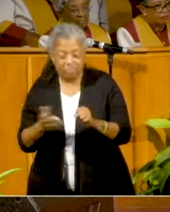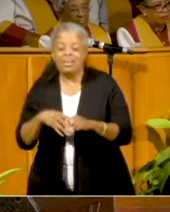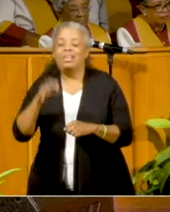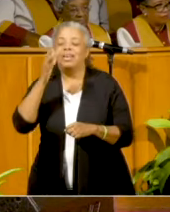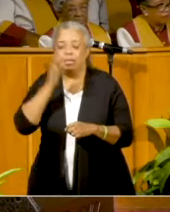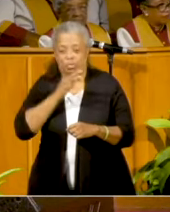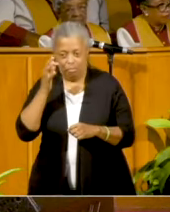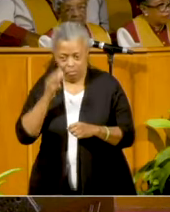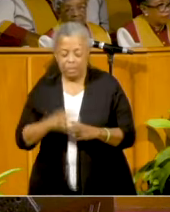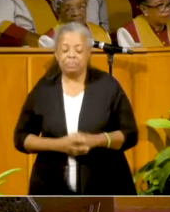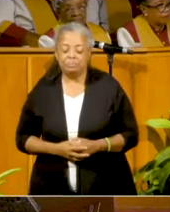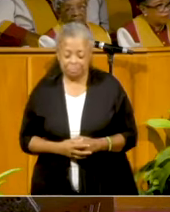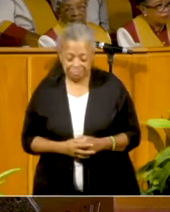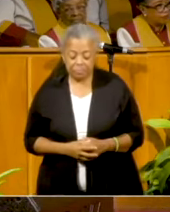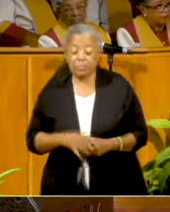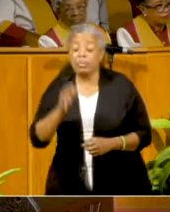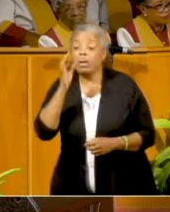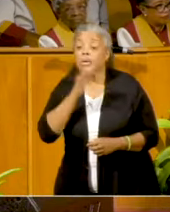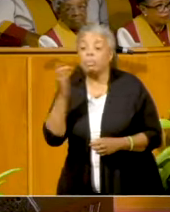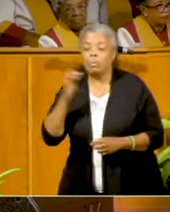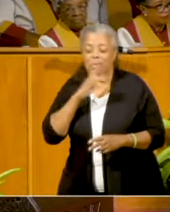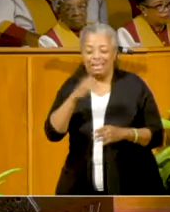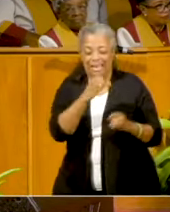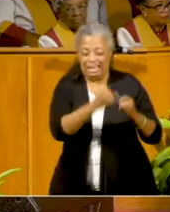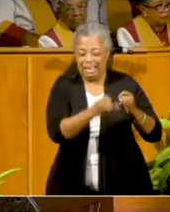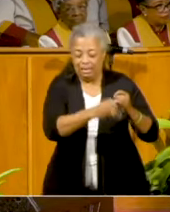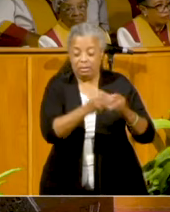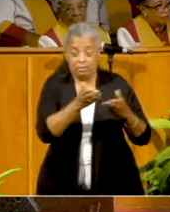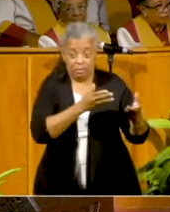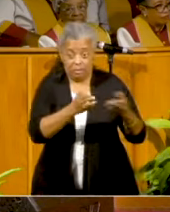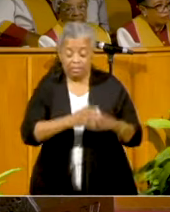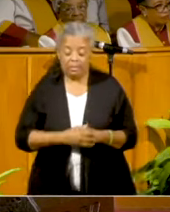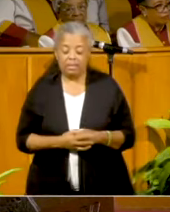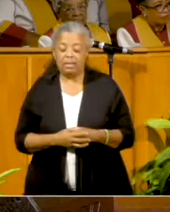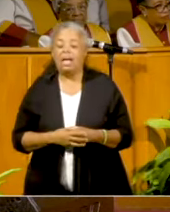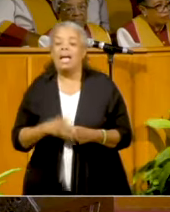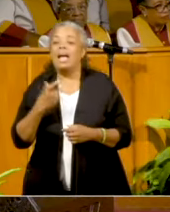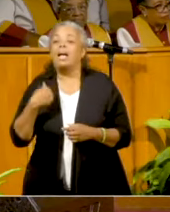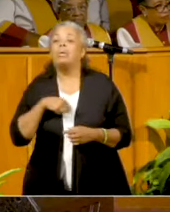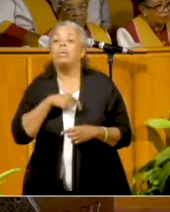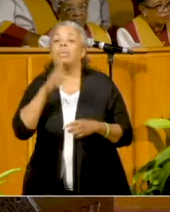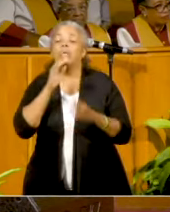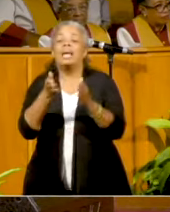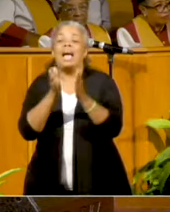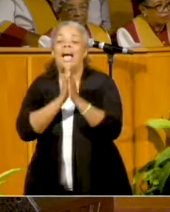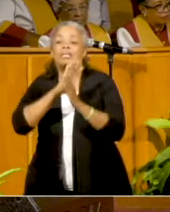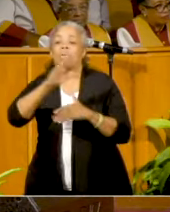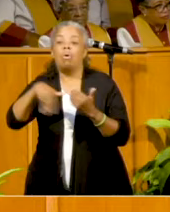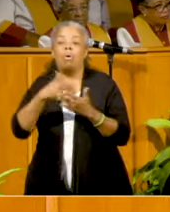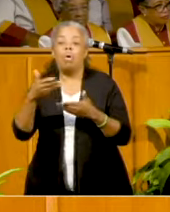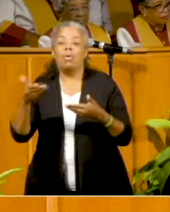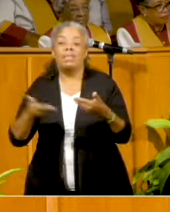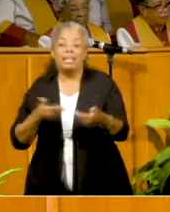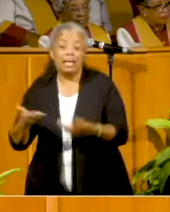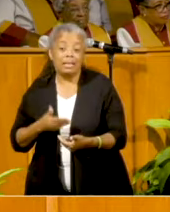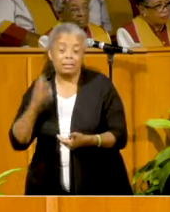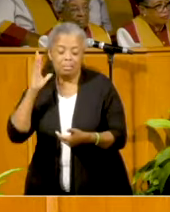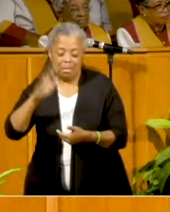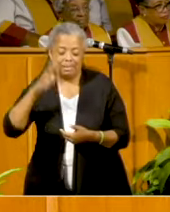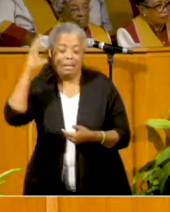was communion. Communion would be at the end of service, and Dr. Gunn, we would ask all the guests to